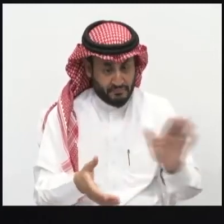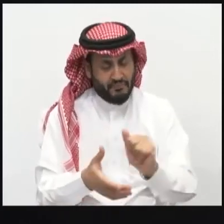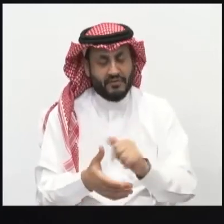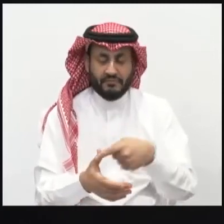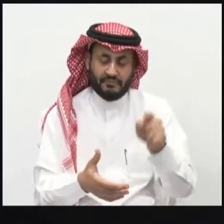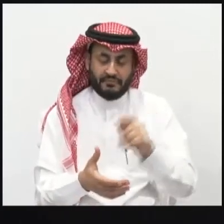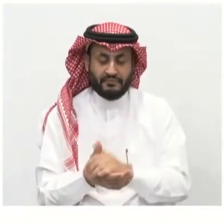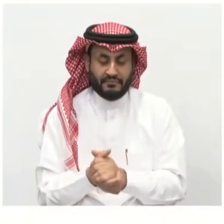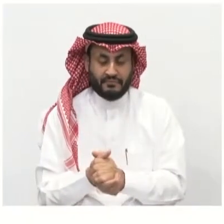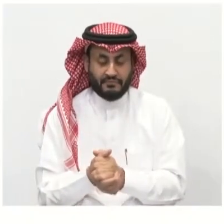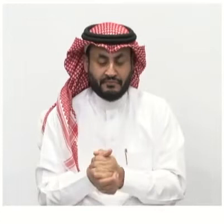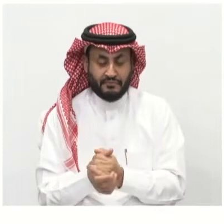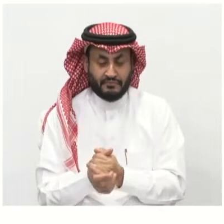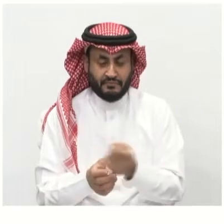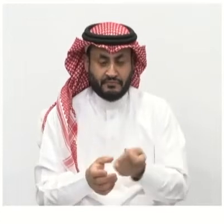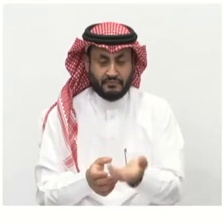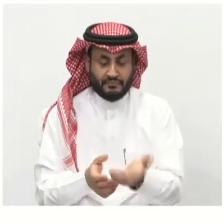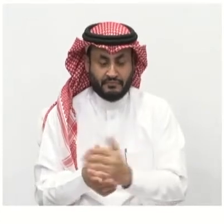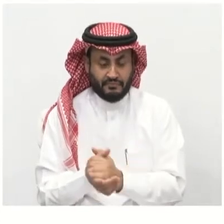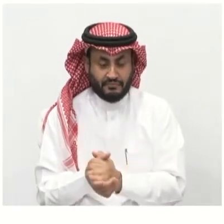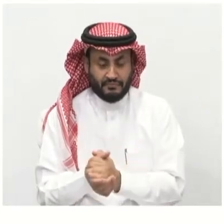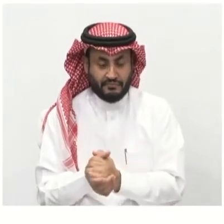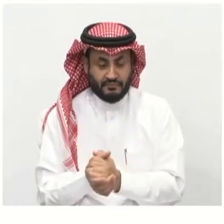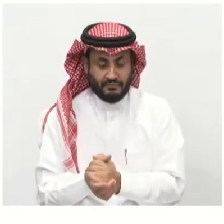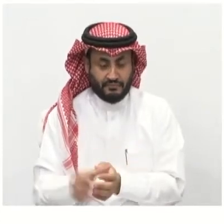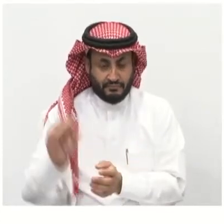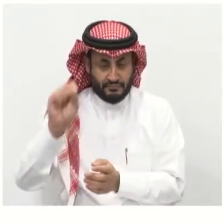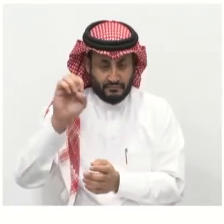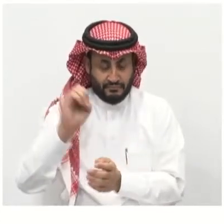don't get lost. Excellent. Let's write this down. So